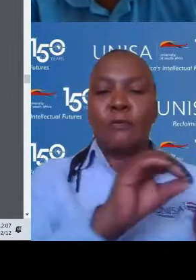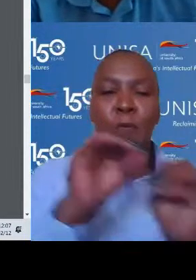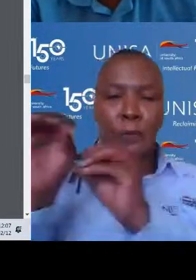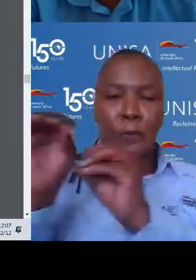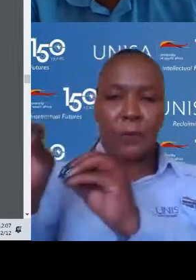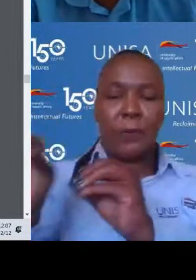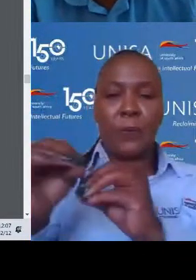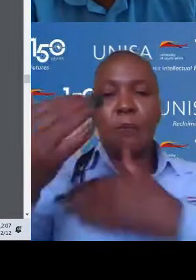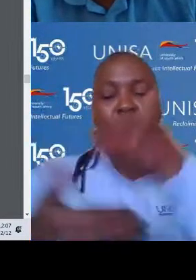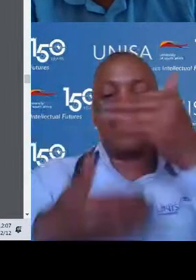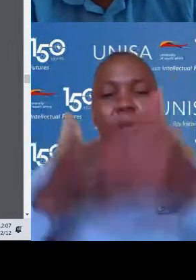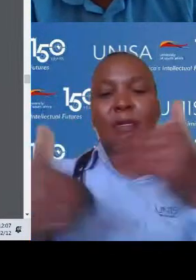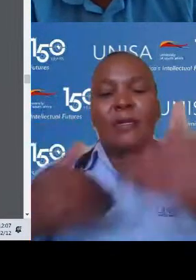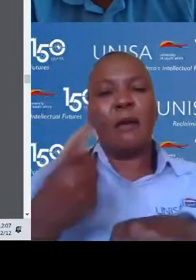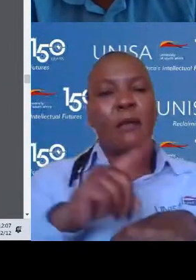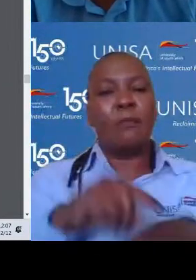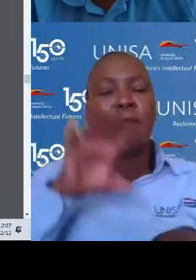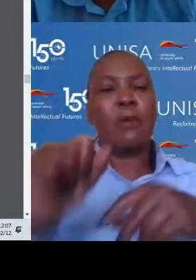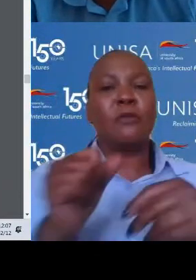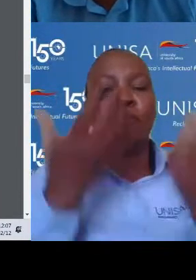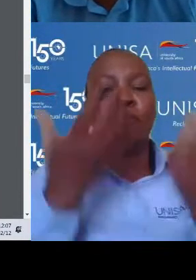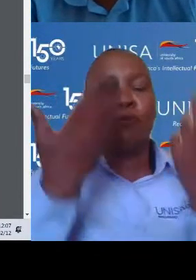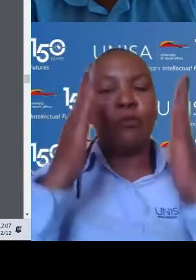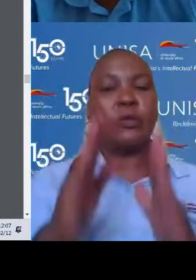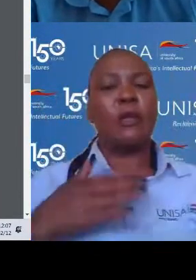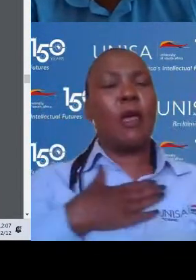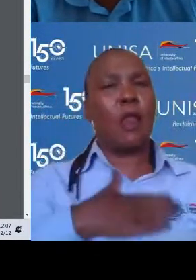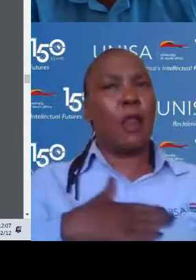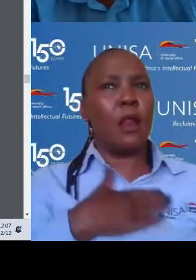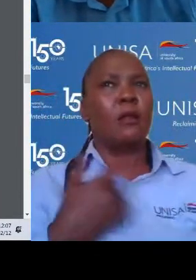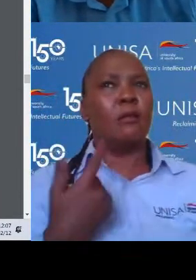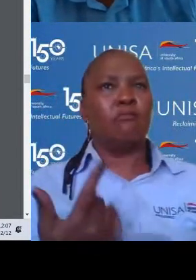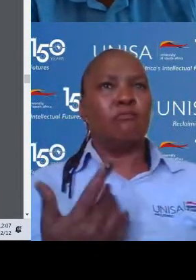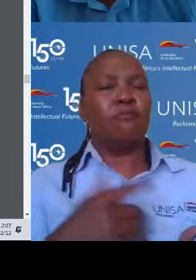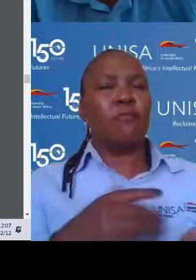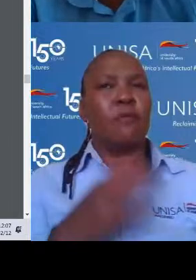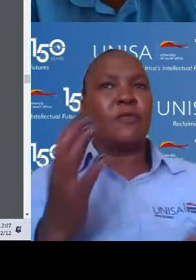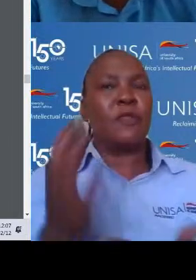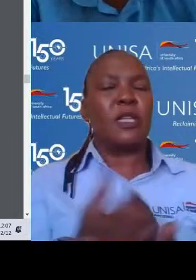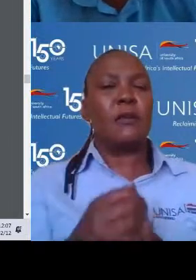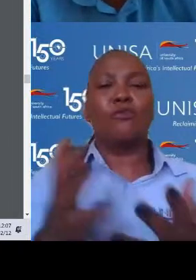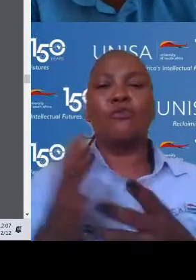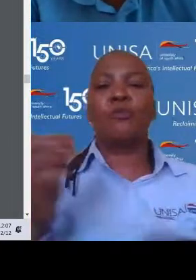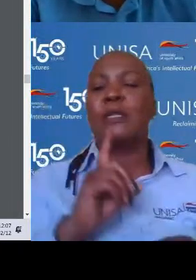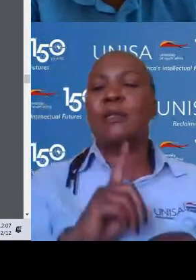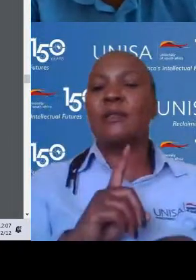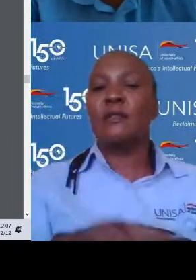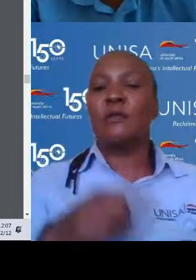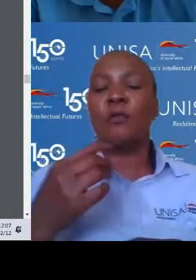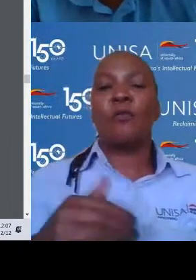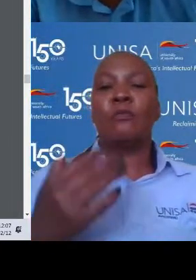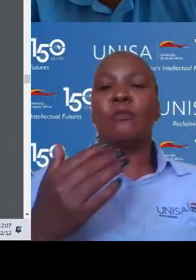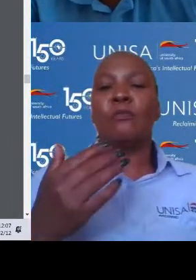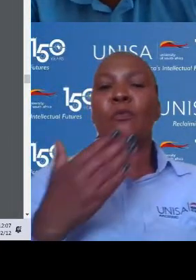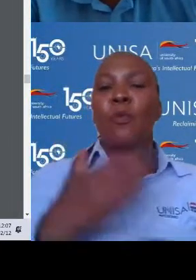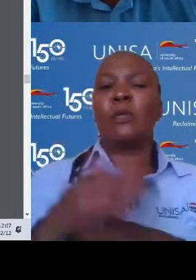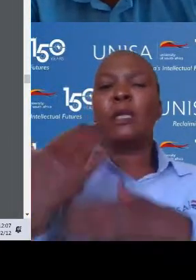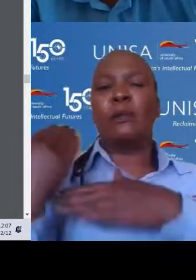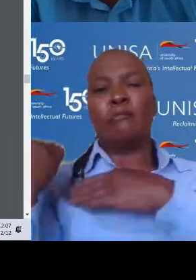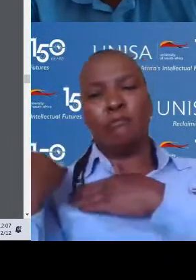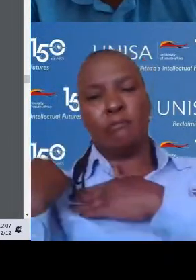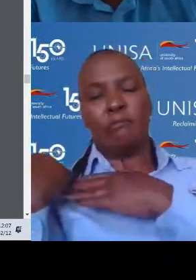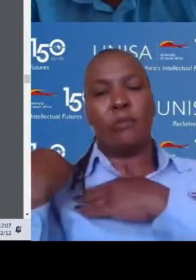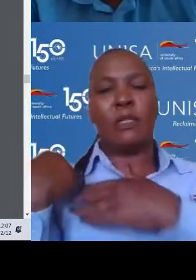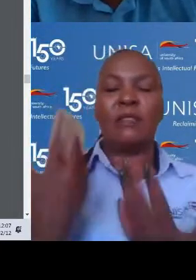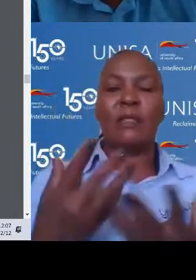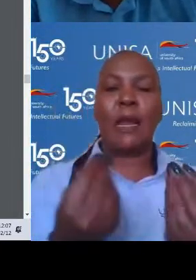find students feel that they've taken too much workload in terms of the number of modules. They